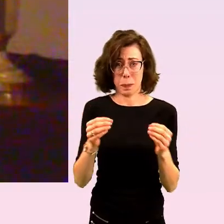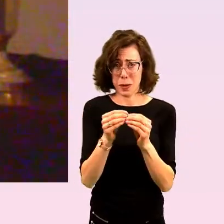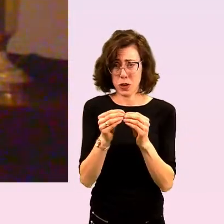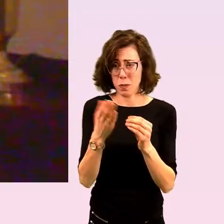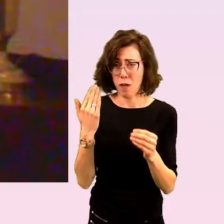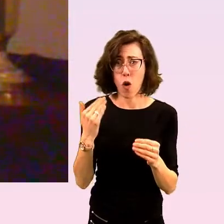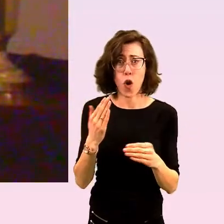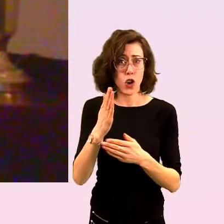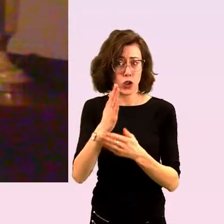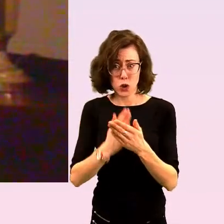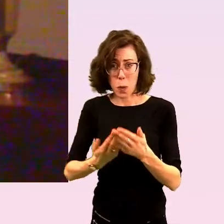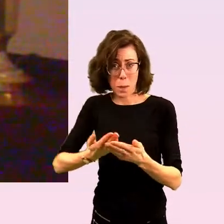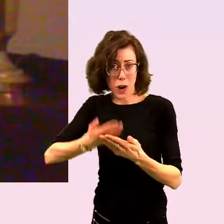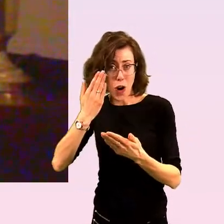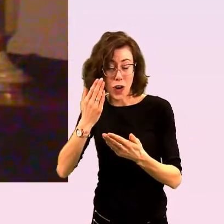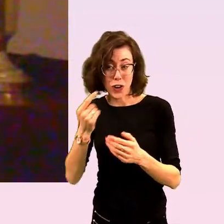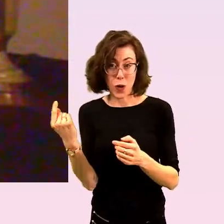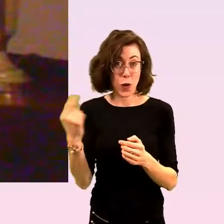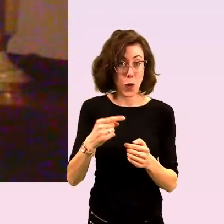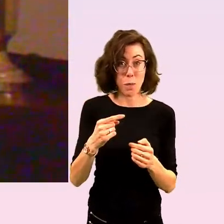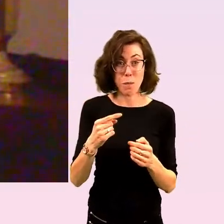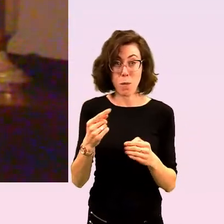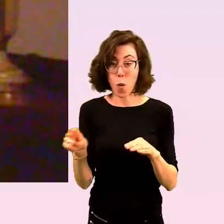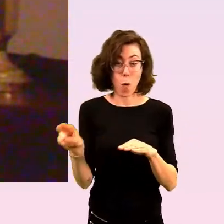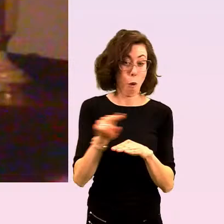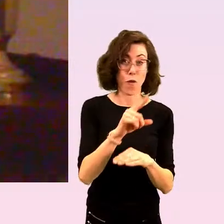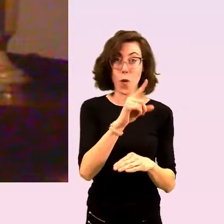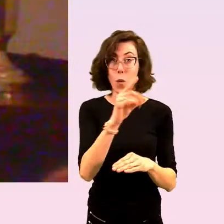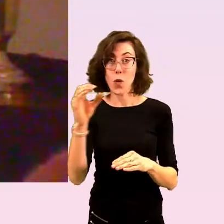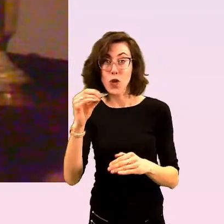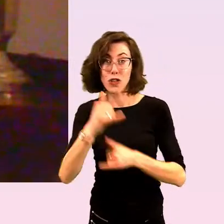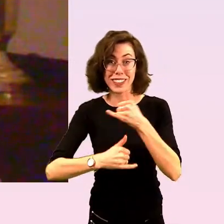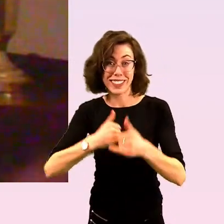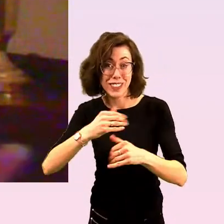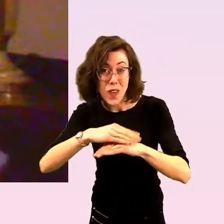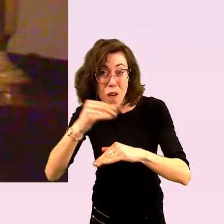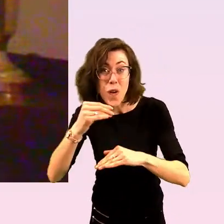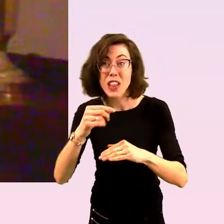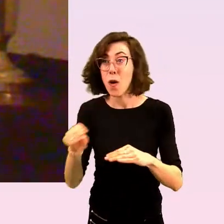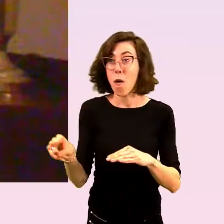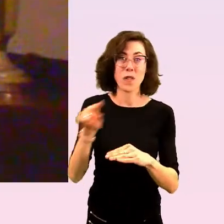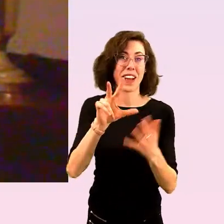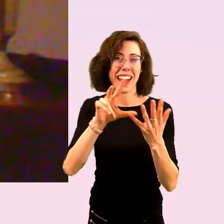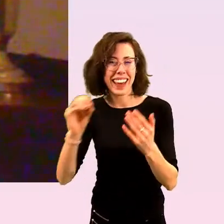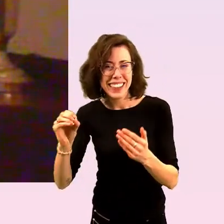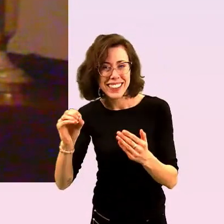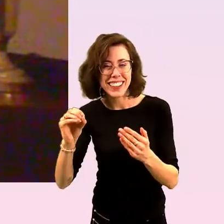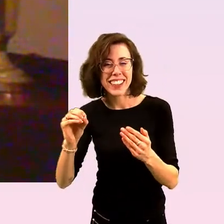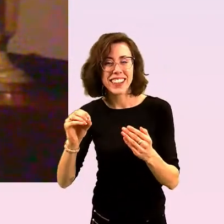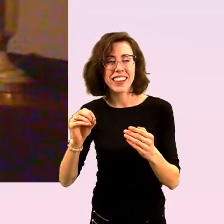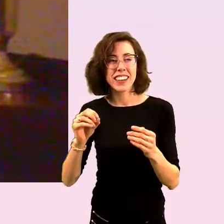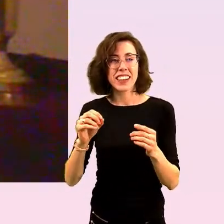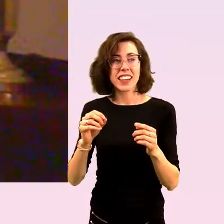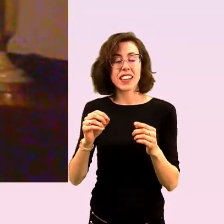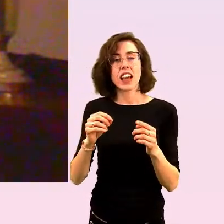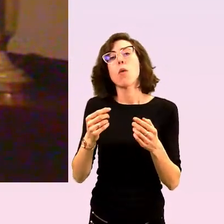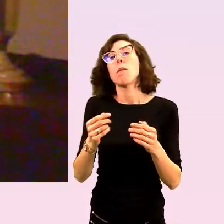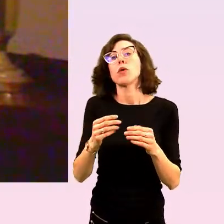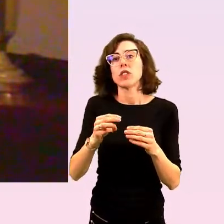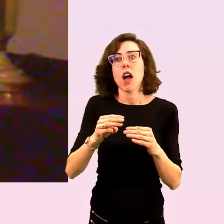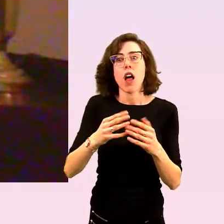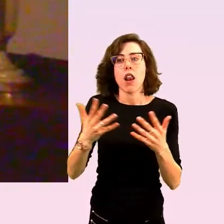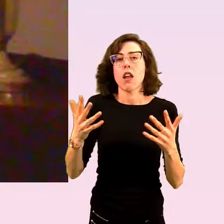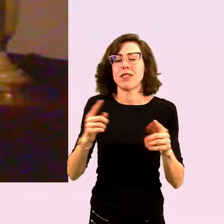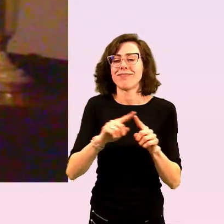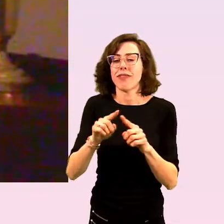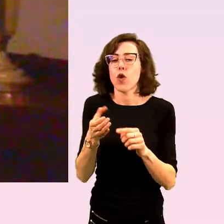coming in over 80, over 90, over 100, and in a lot of cases, you do have to be over 18. So eCollege, for